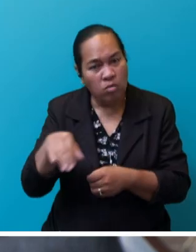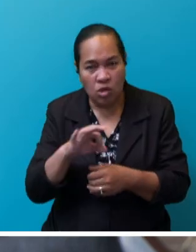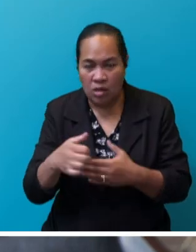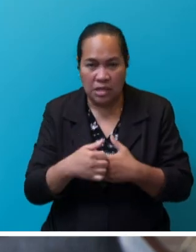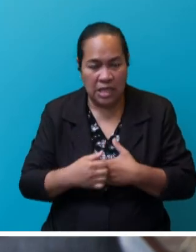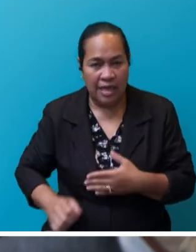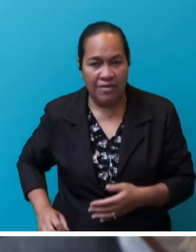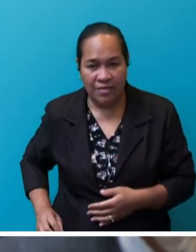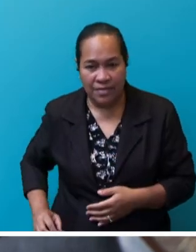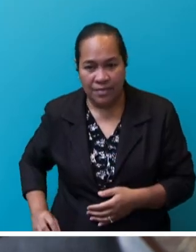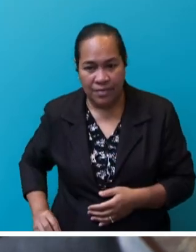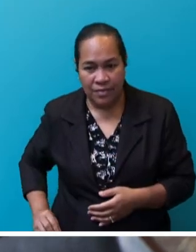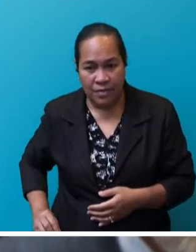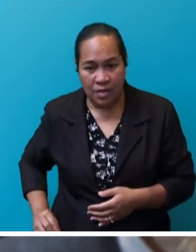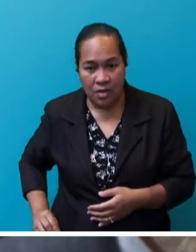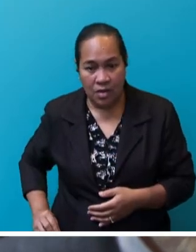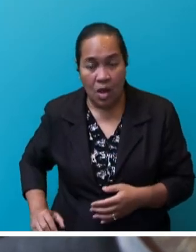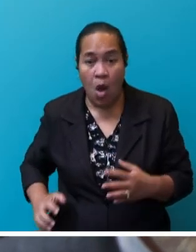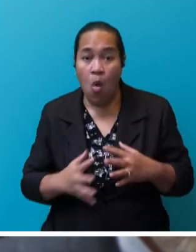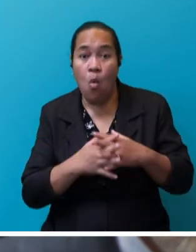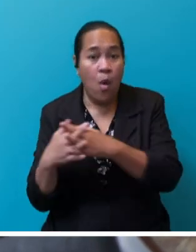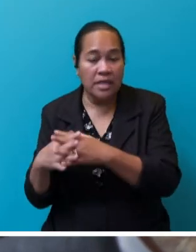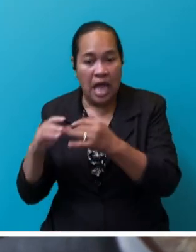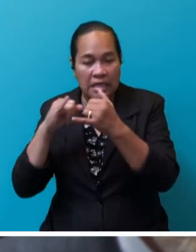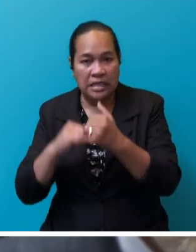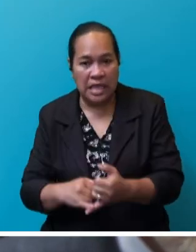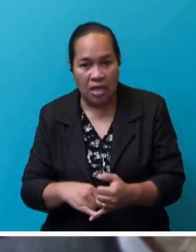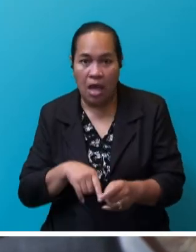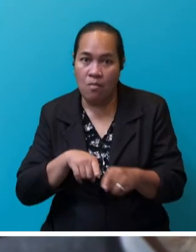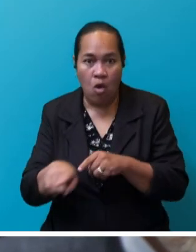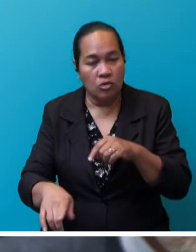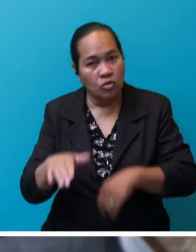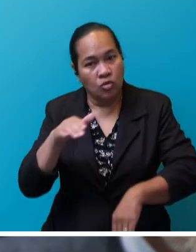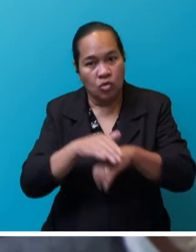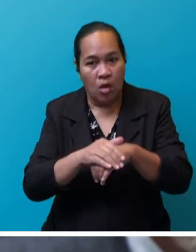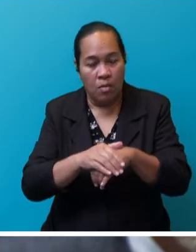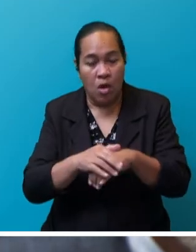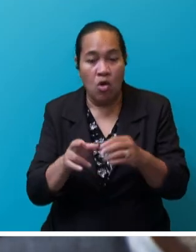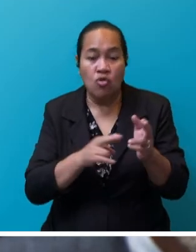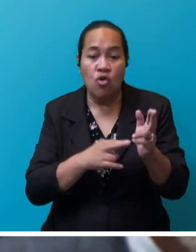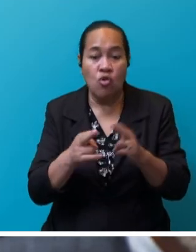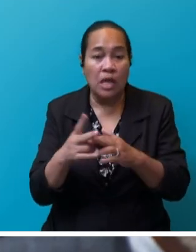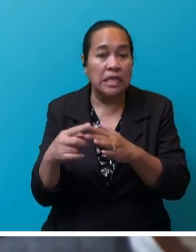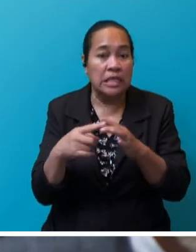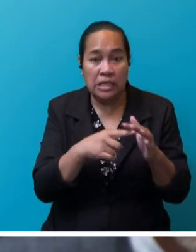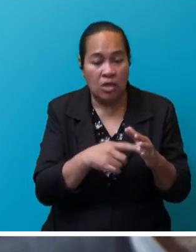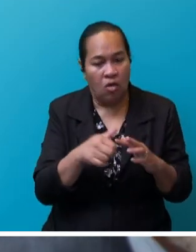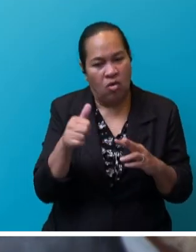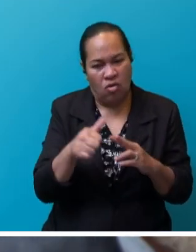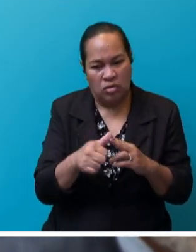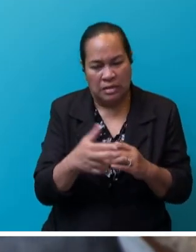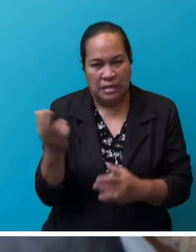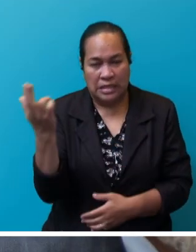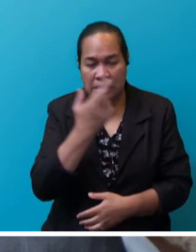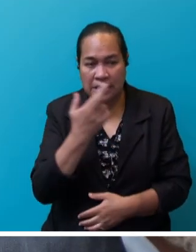Southern divisions record the highest number of cases, but rural communities in the North and East also face serious risks.